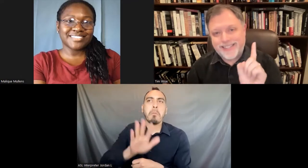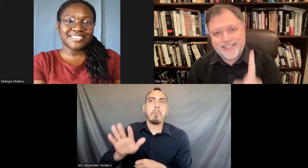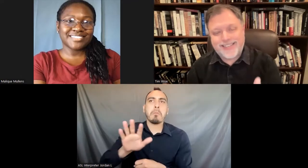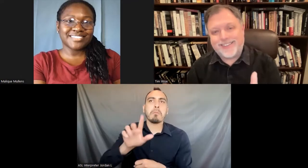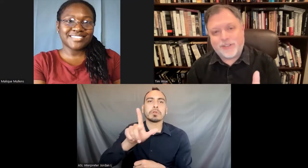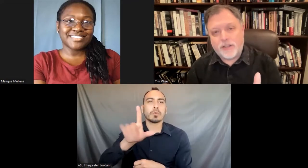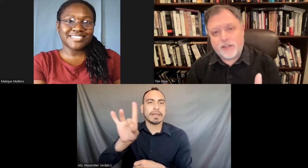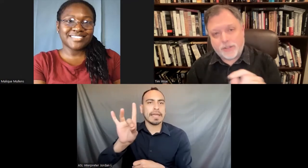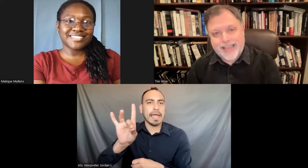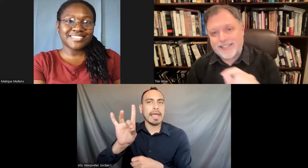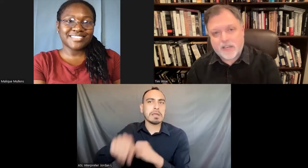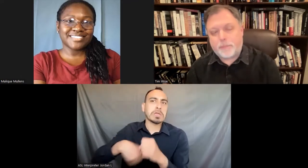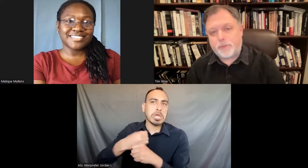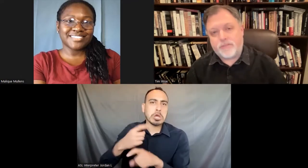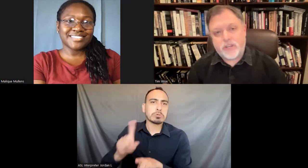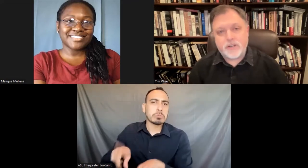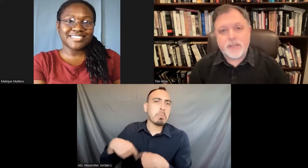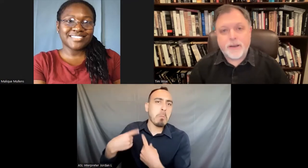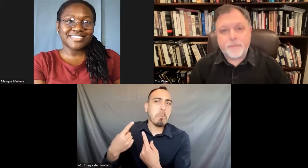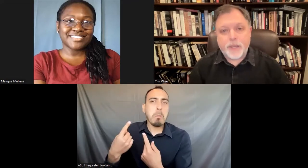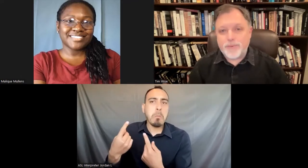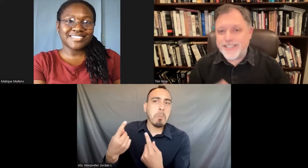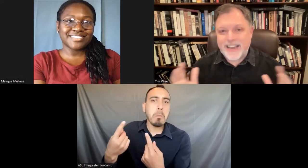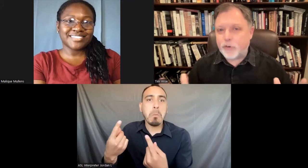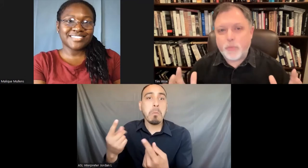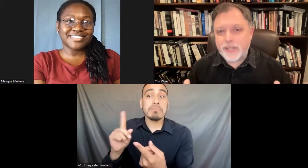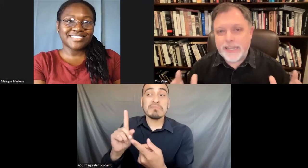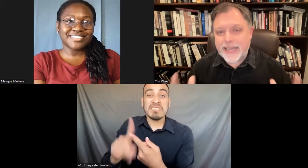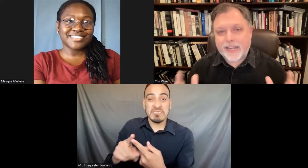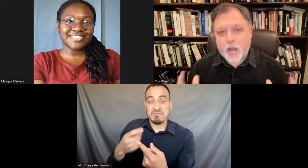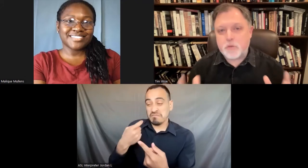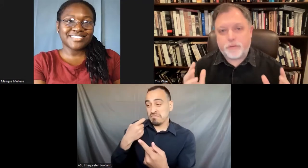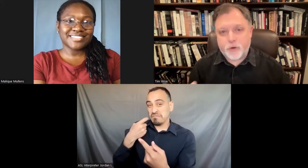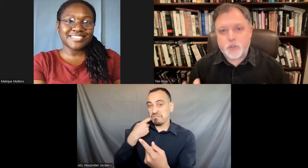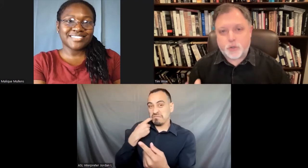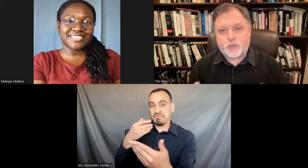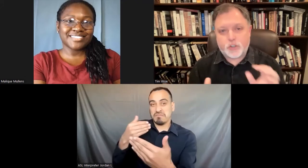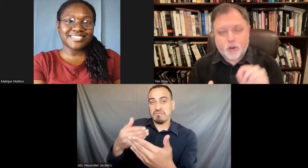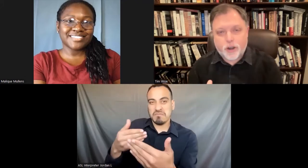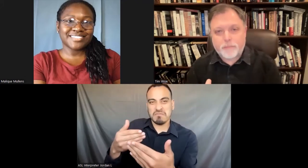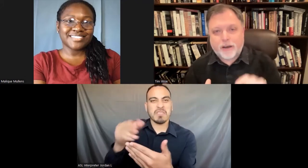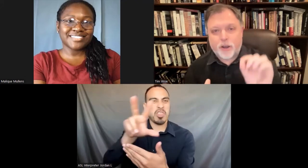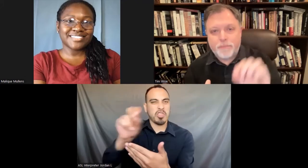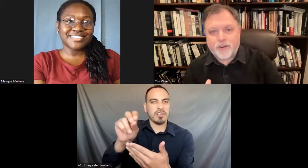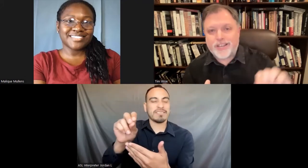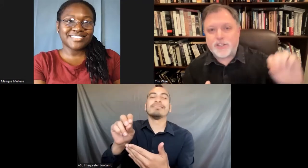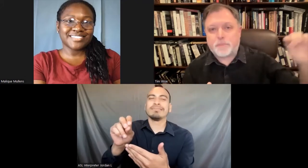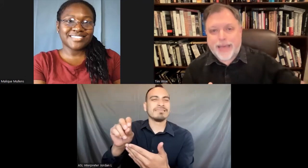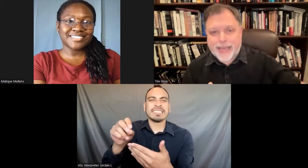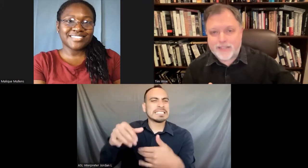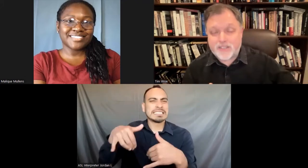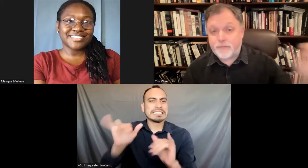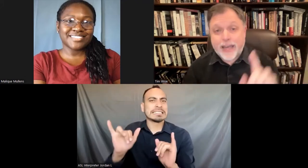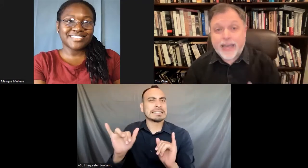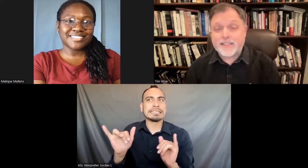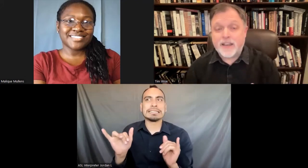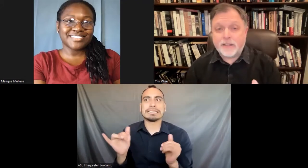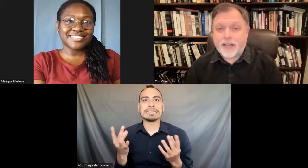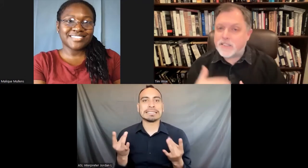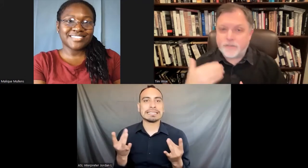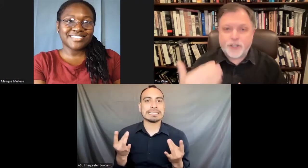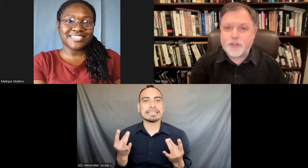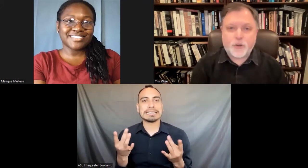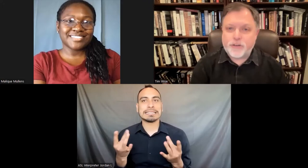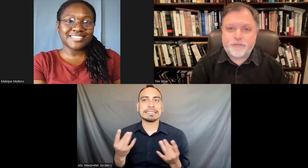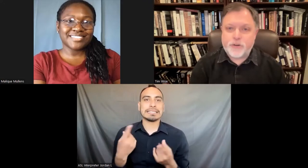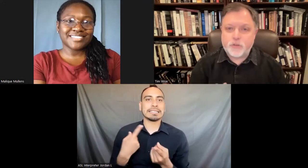up until the last couple of years, it was never really that controversial to talk about America's past. In fact,